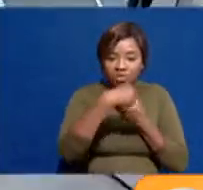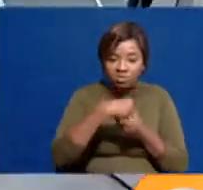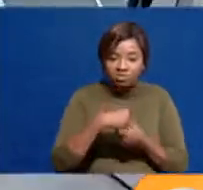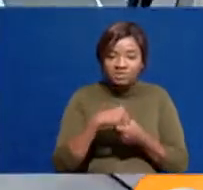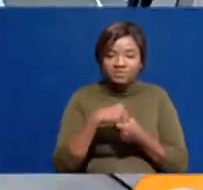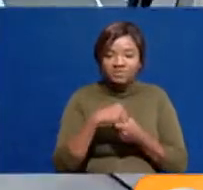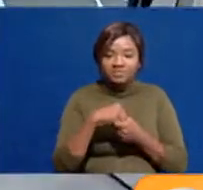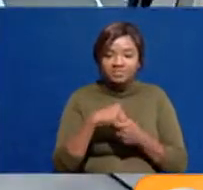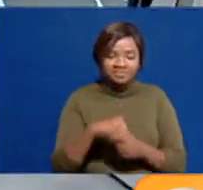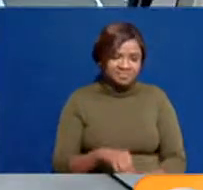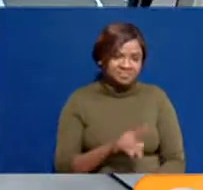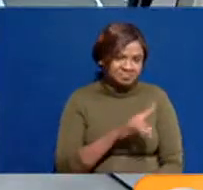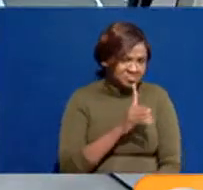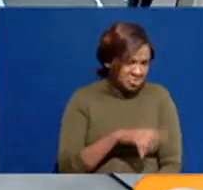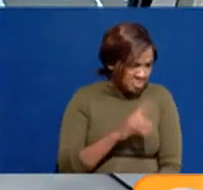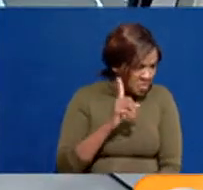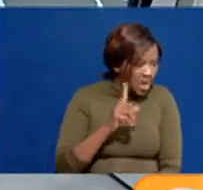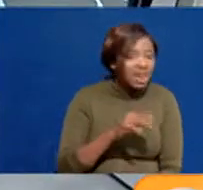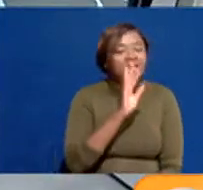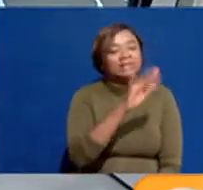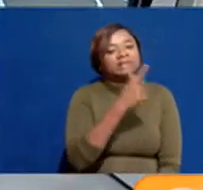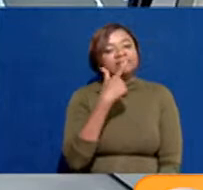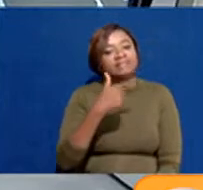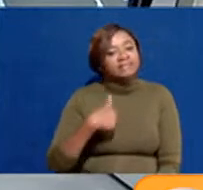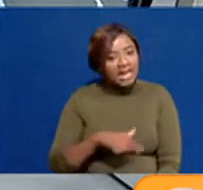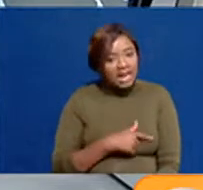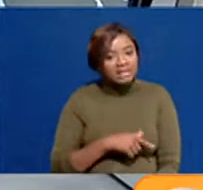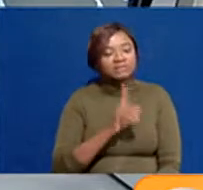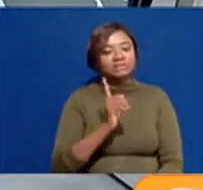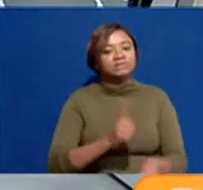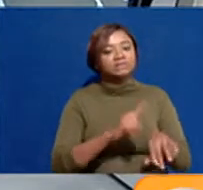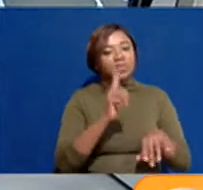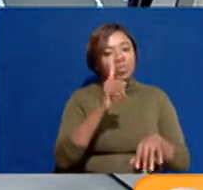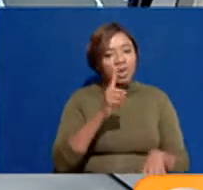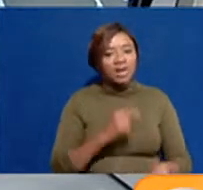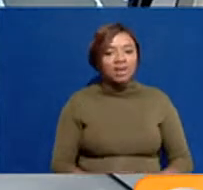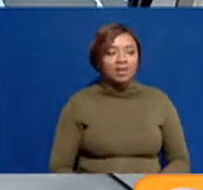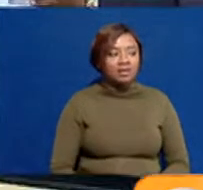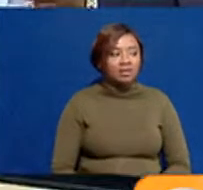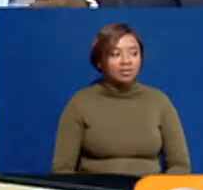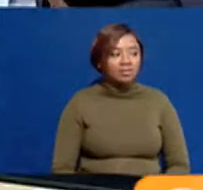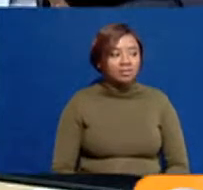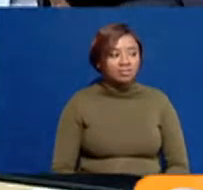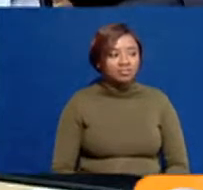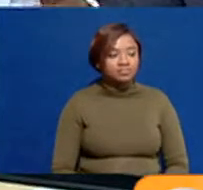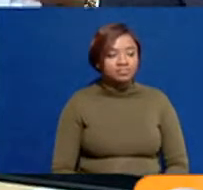when did you amend the law? You know, no, we tell just us, when passed did you amend, the first. What if section? If you go back,